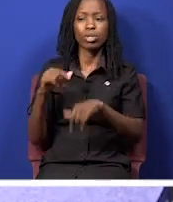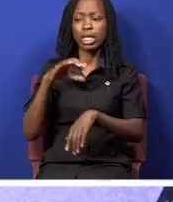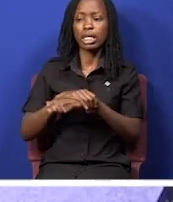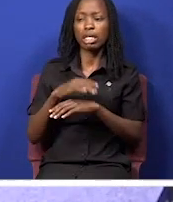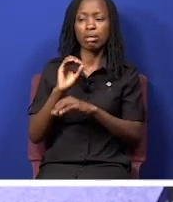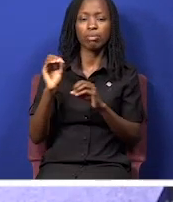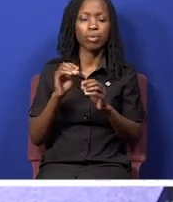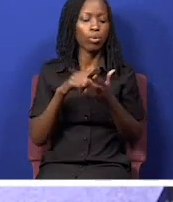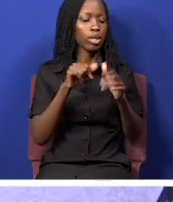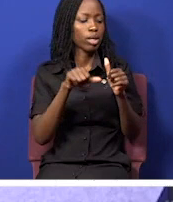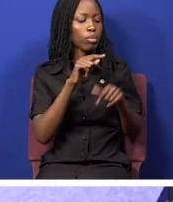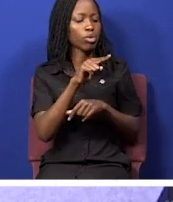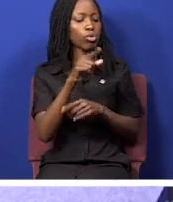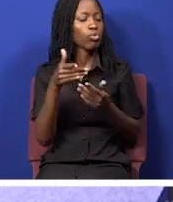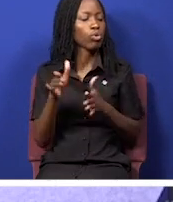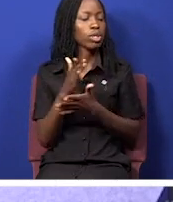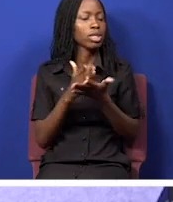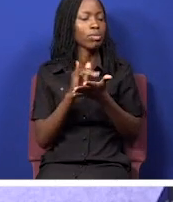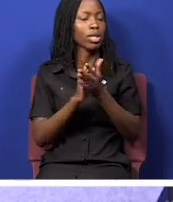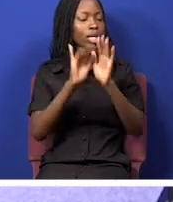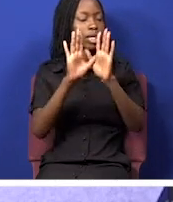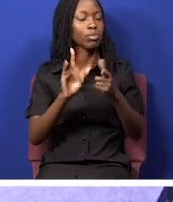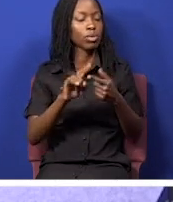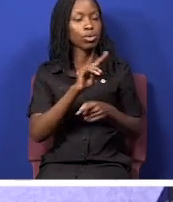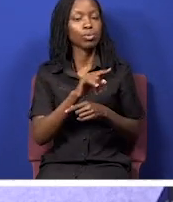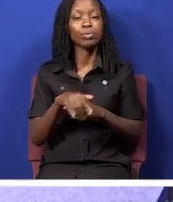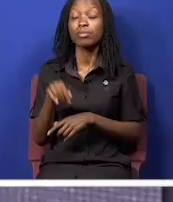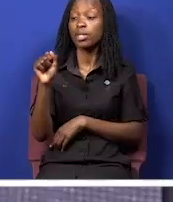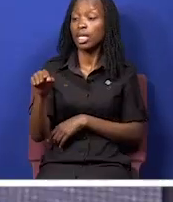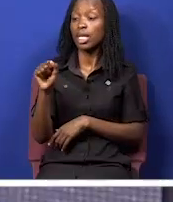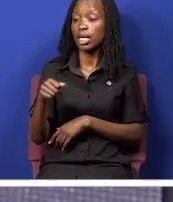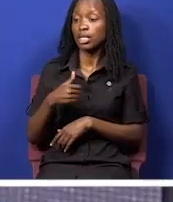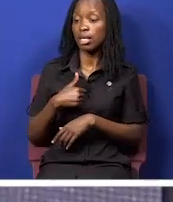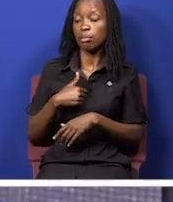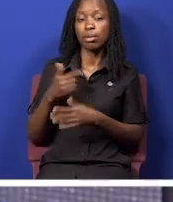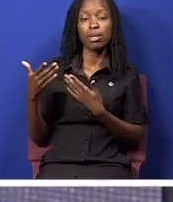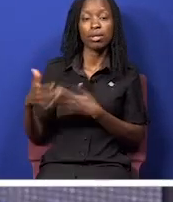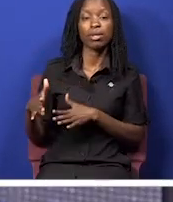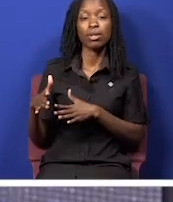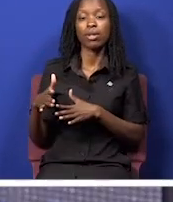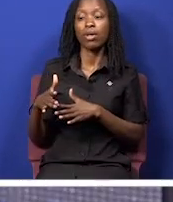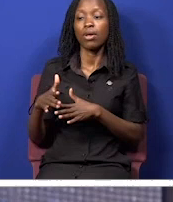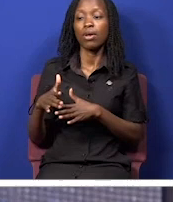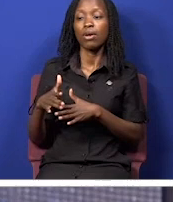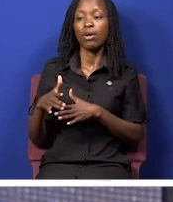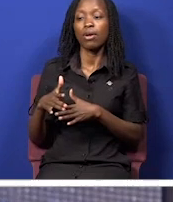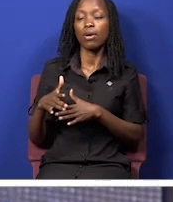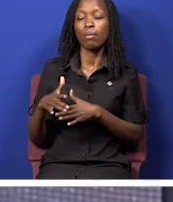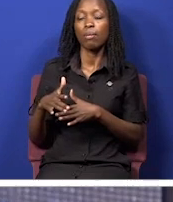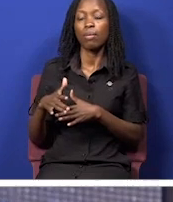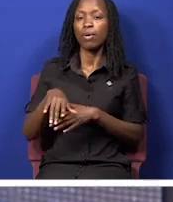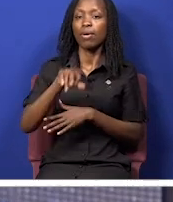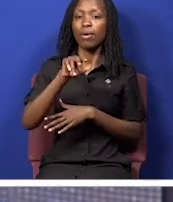this day. Narea, what about you? Have you lost something that was precious to you? Yes, I too once lost a video game called